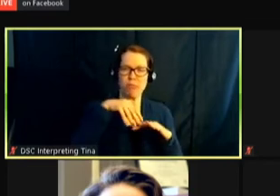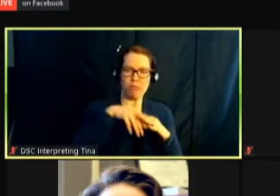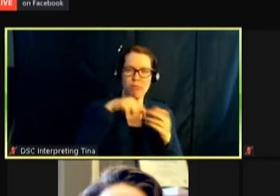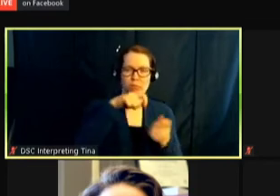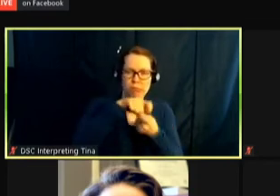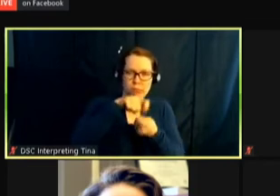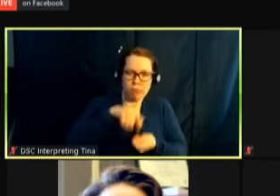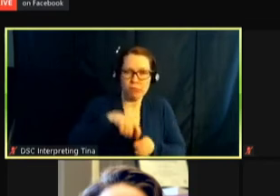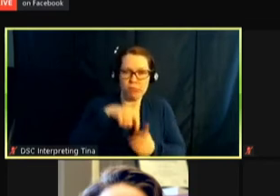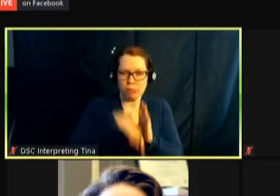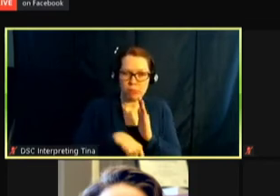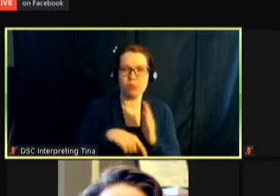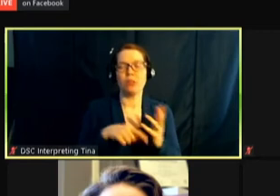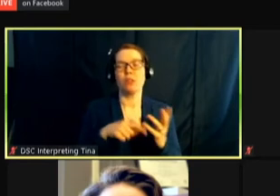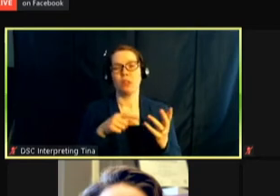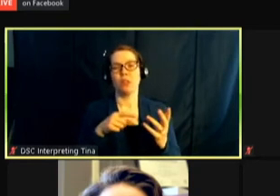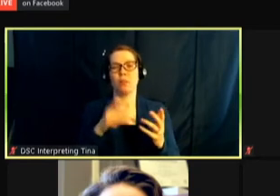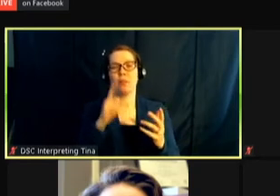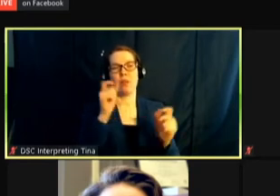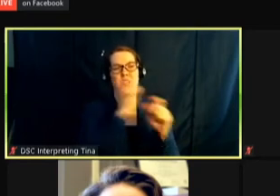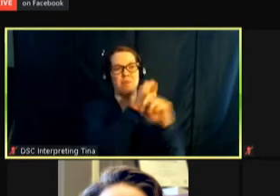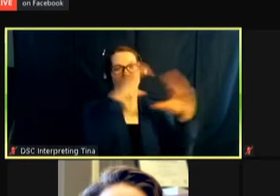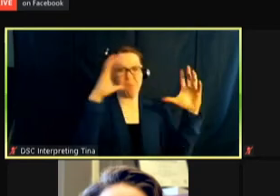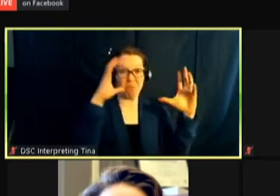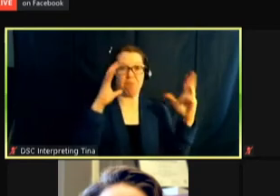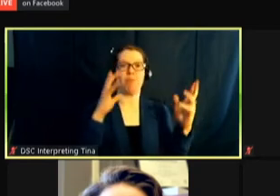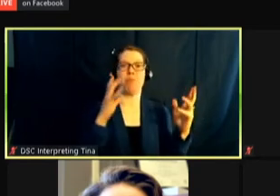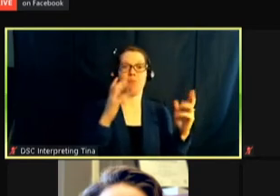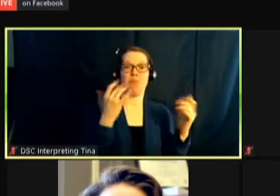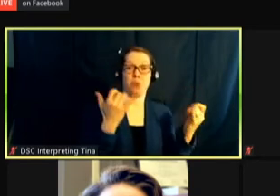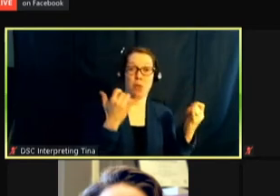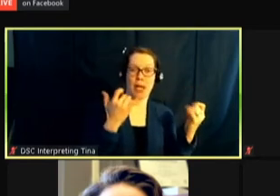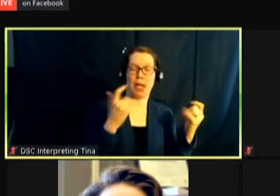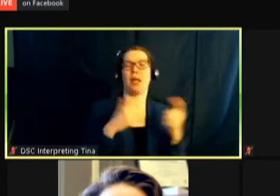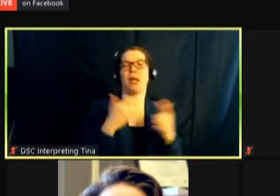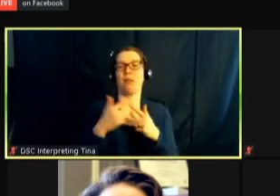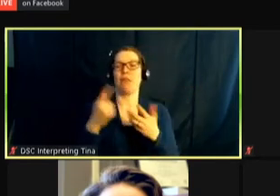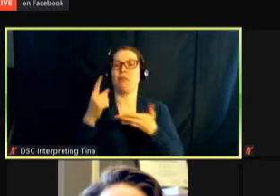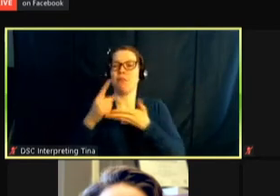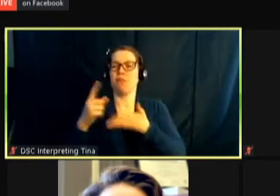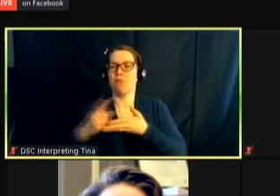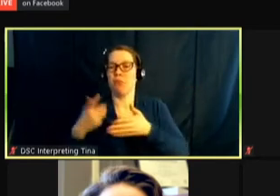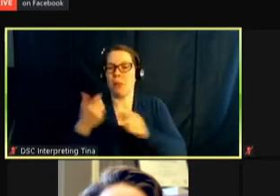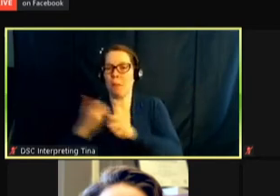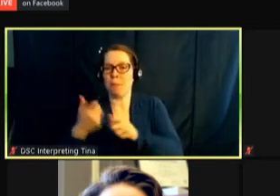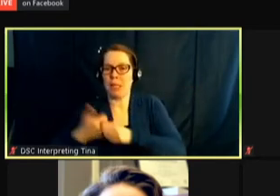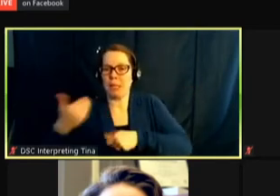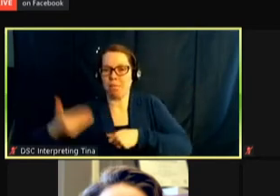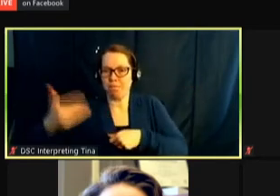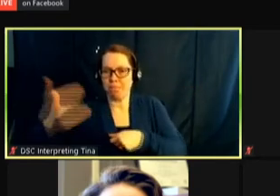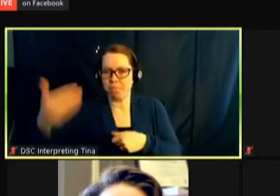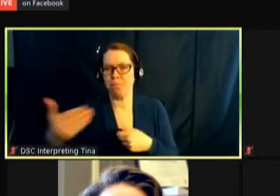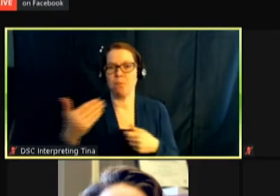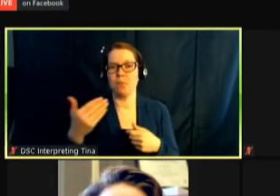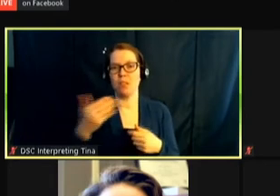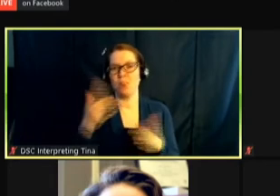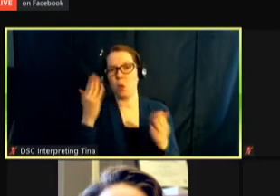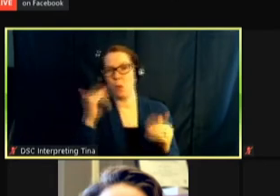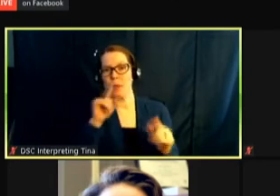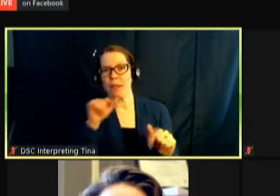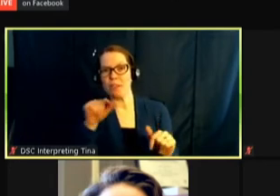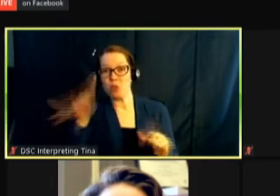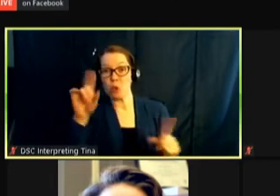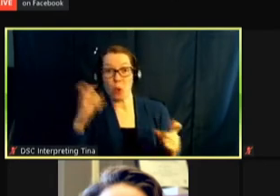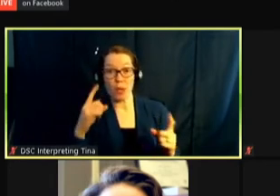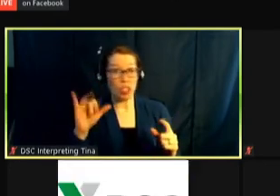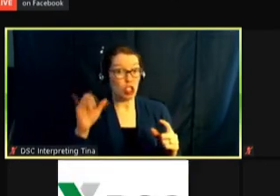of a 30,000 foot view, so that hopefully we'll be able to answer some of your questions a little bit more in depth. So Shannon, I think